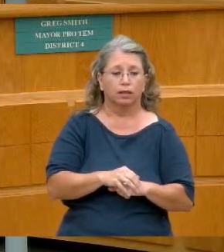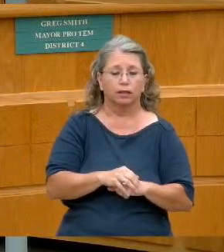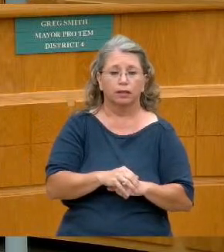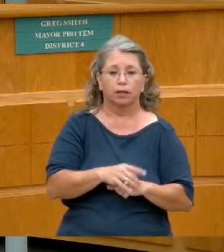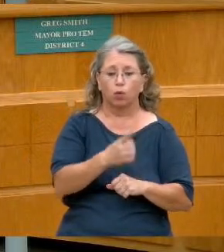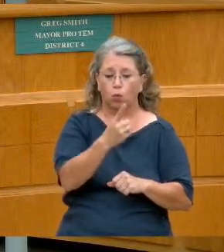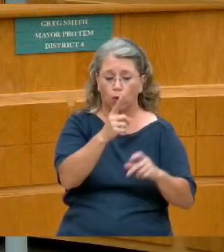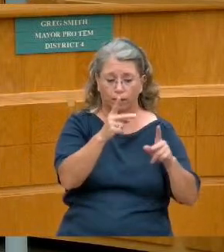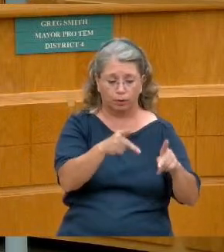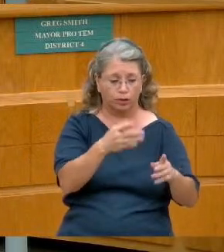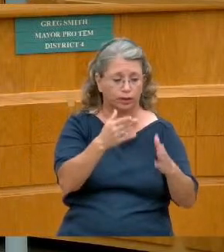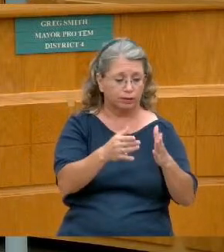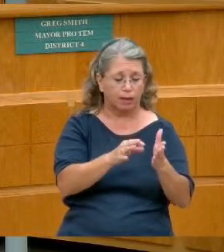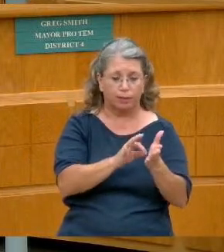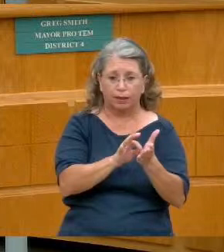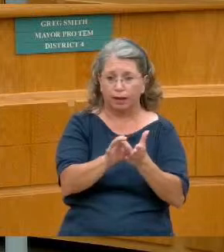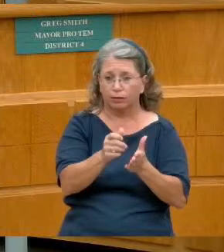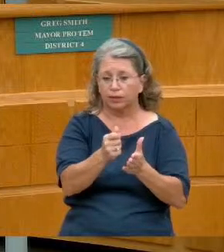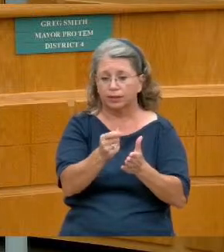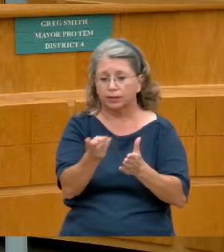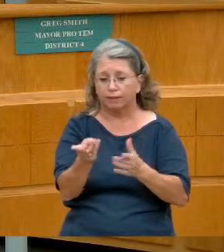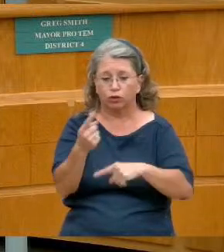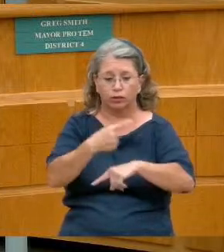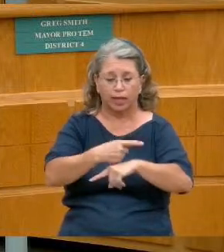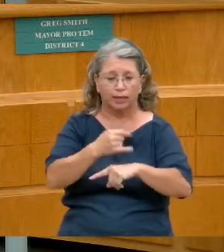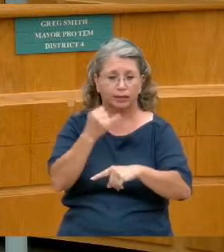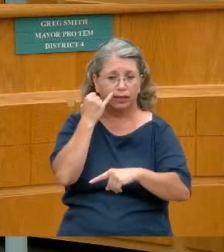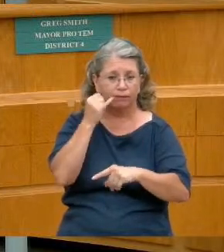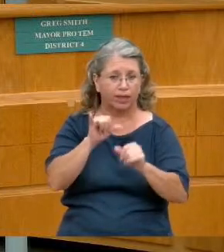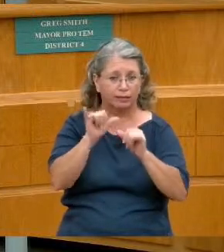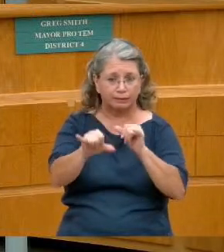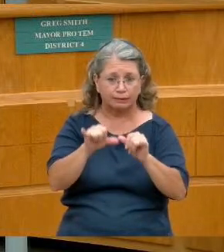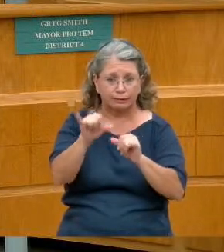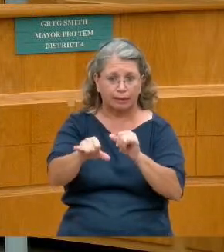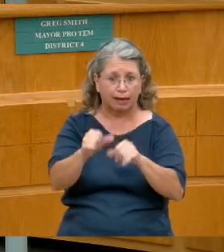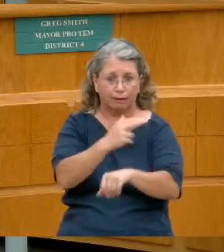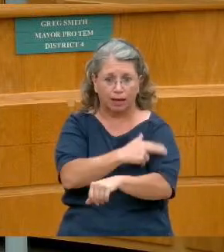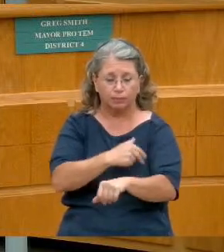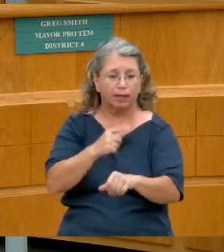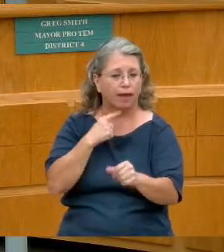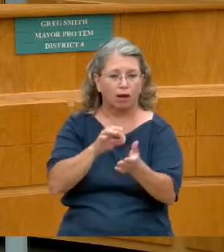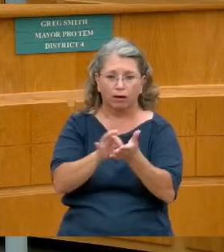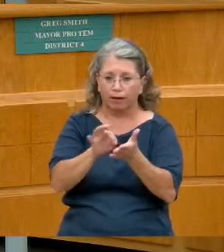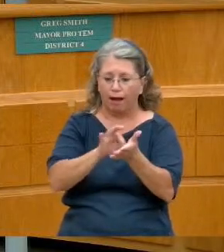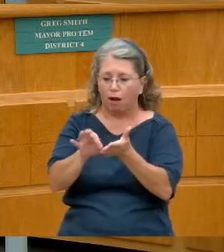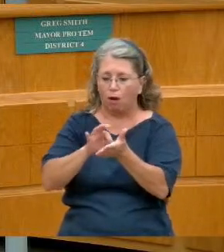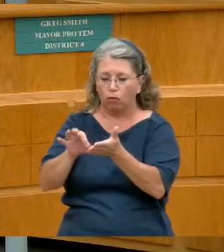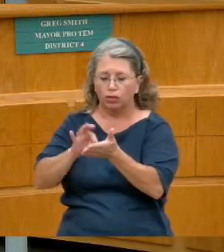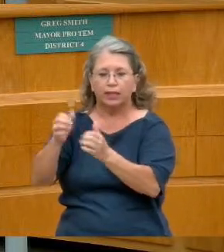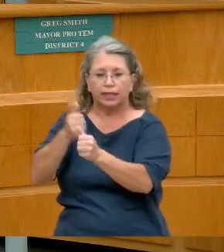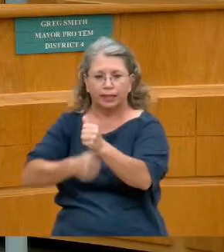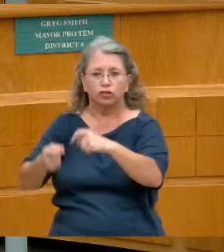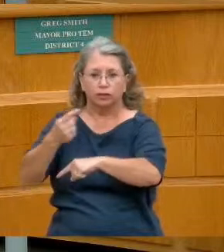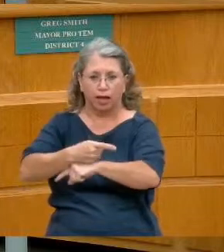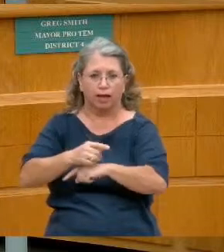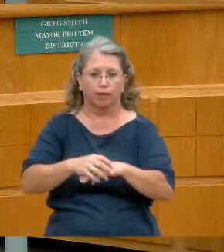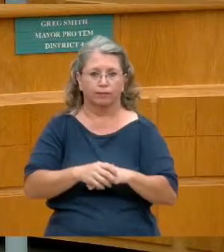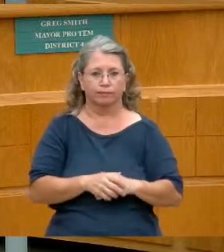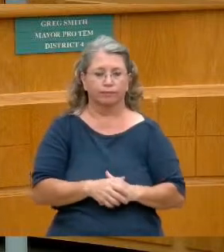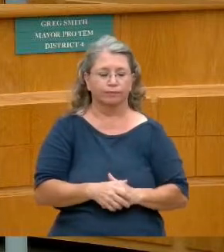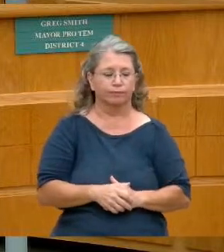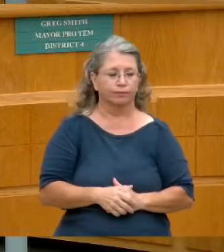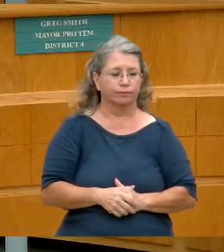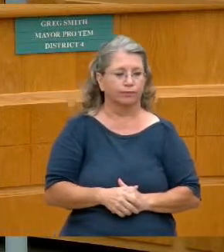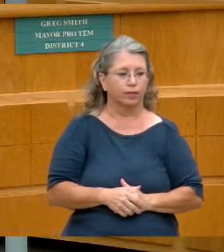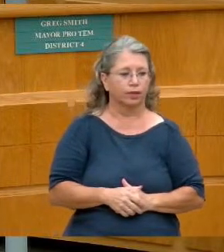One person could be counted several days. If they stay in the hospital, they'll be counted day after day after day till they're released. So right now,